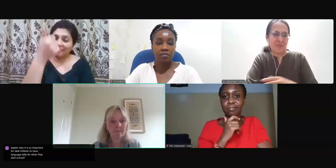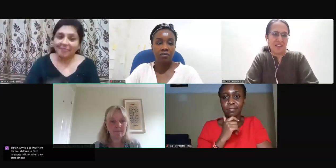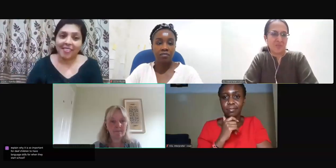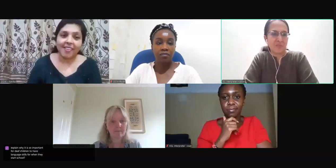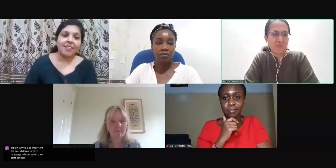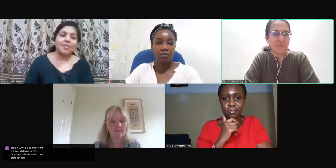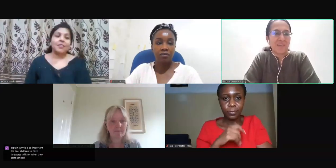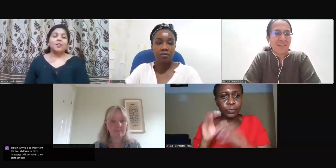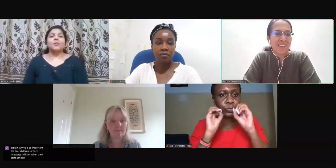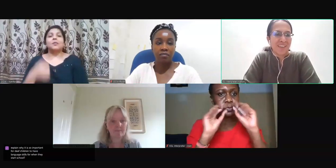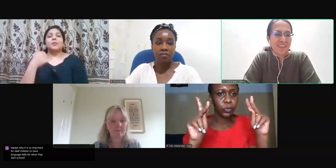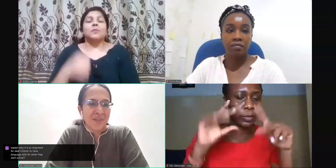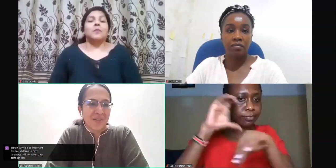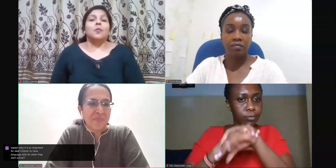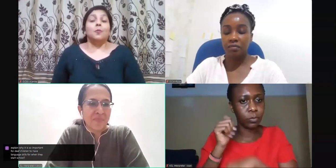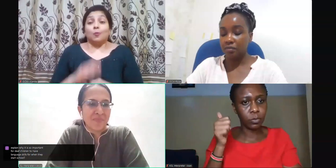Right.